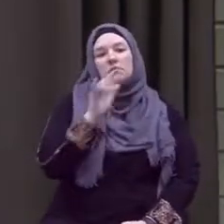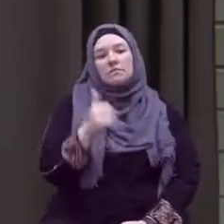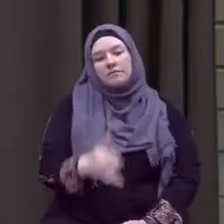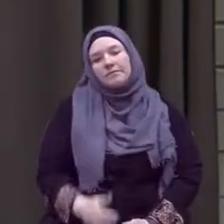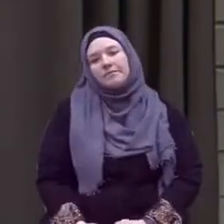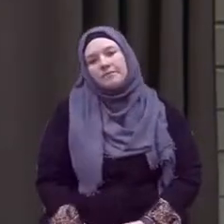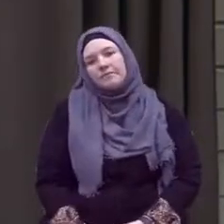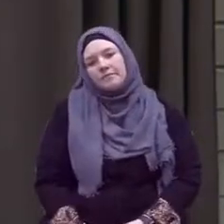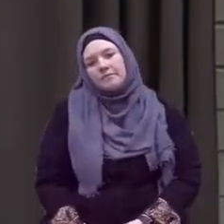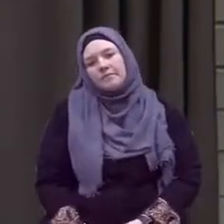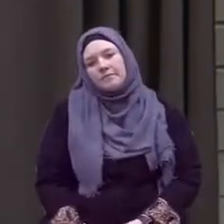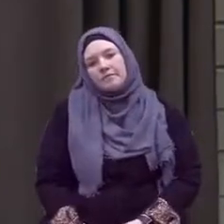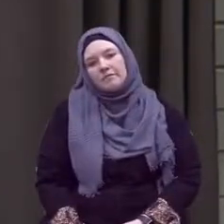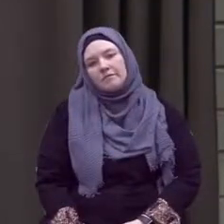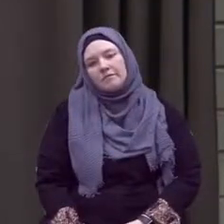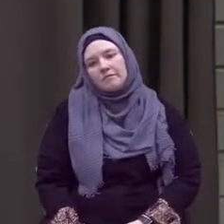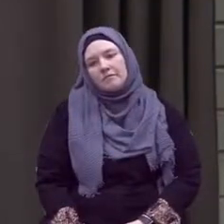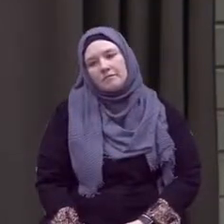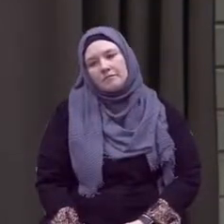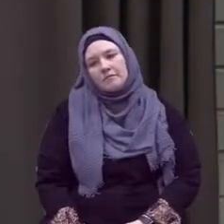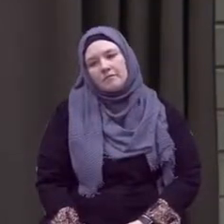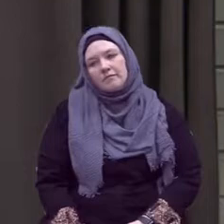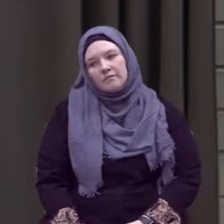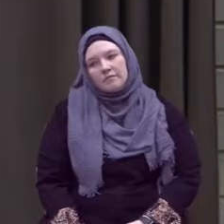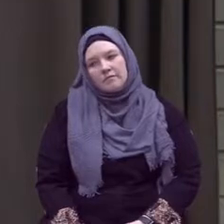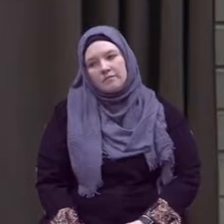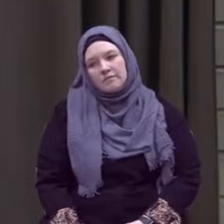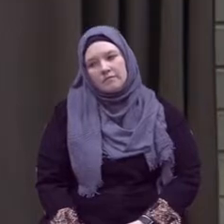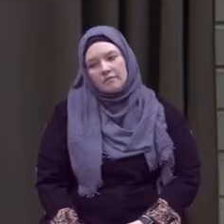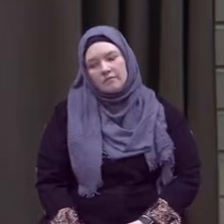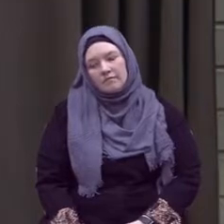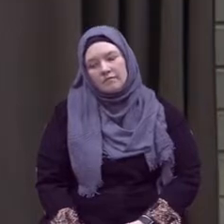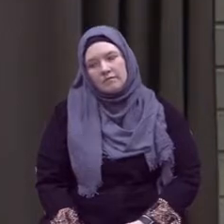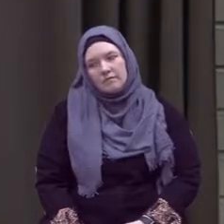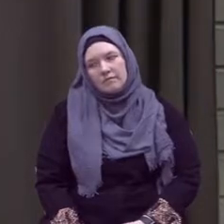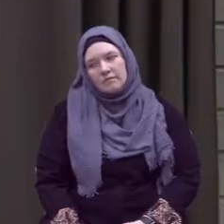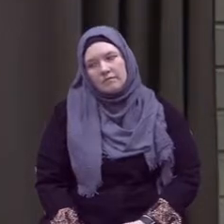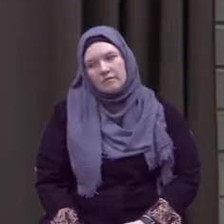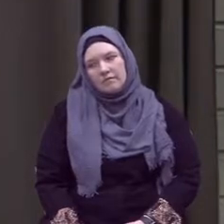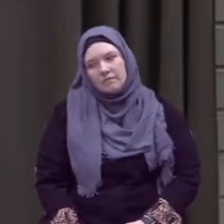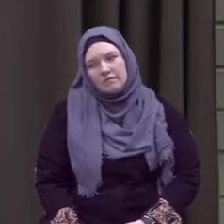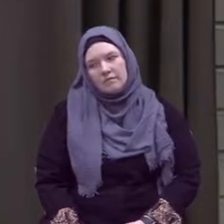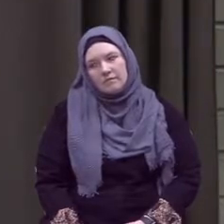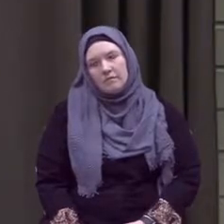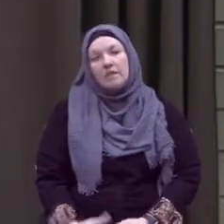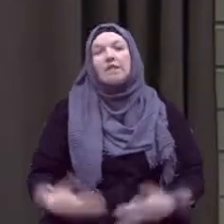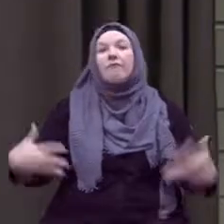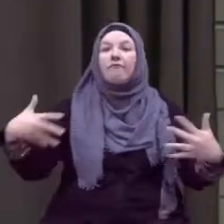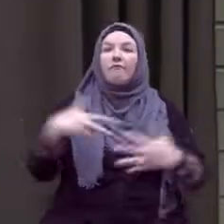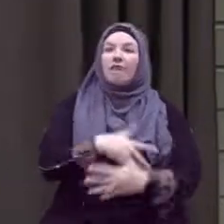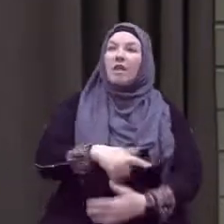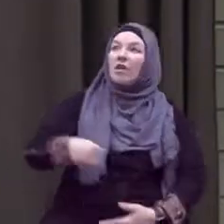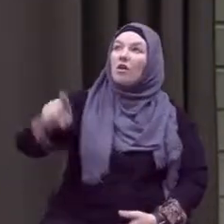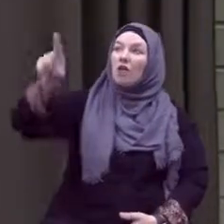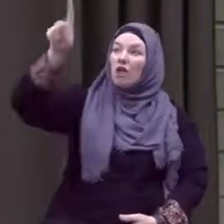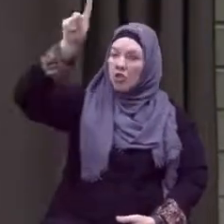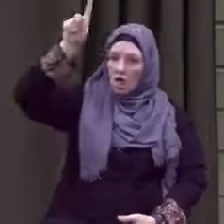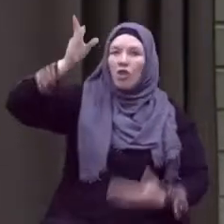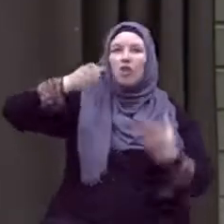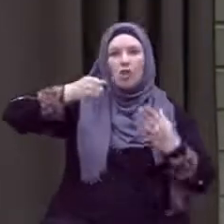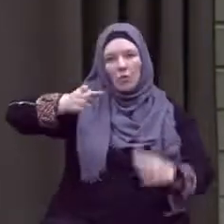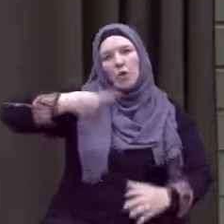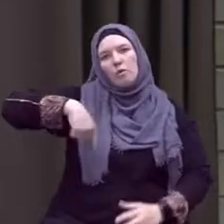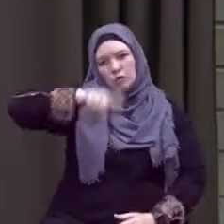amanu, ittaqu allaha haqqa tuqatih. Fear Allah the way He ought to be